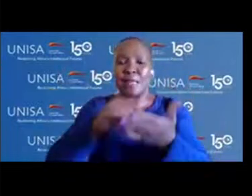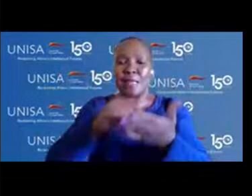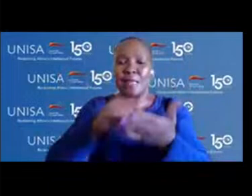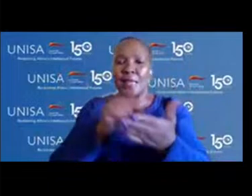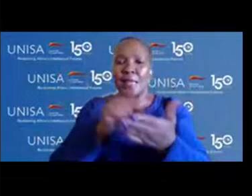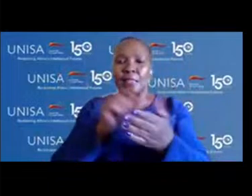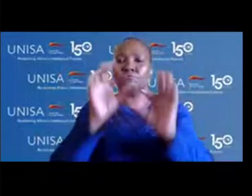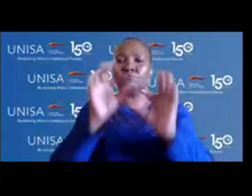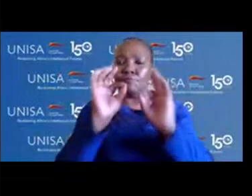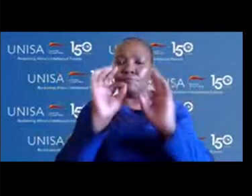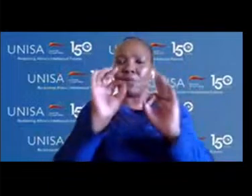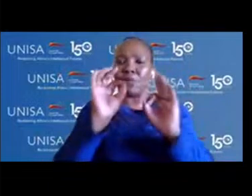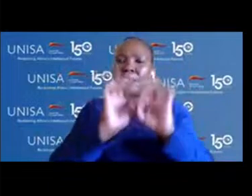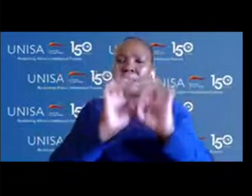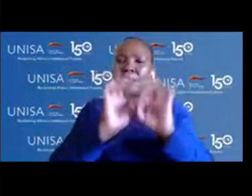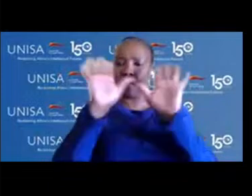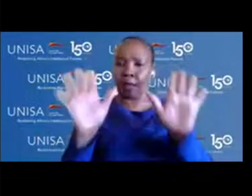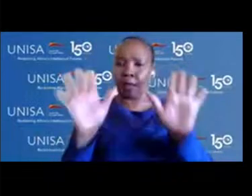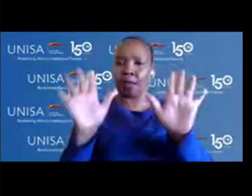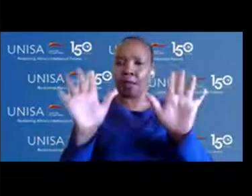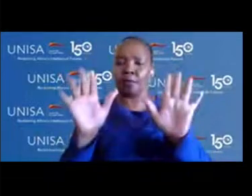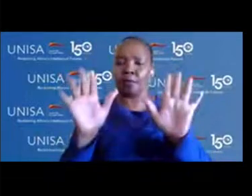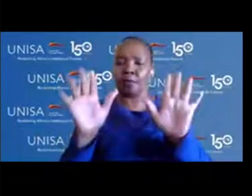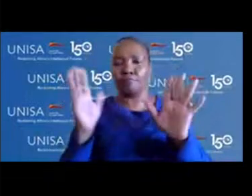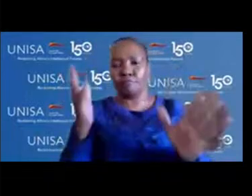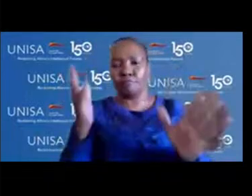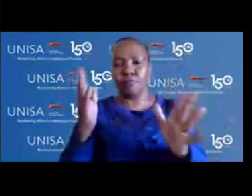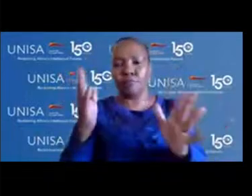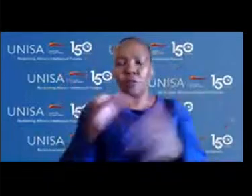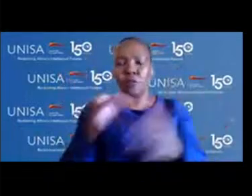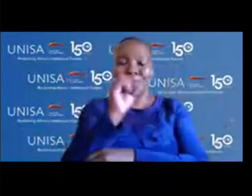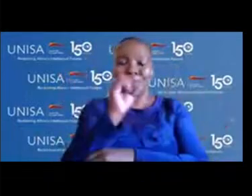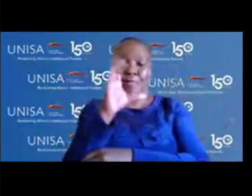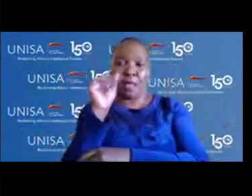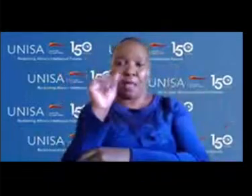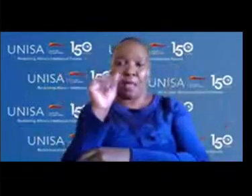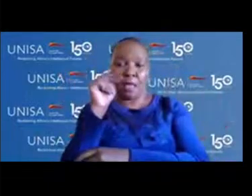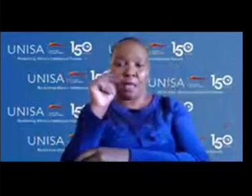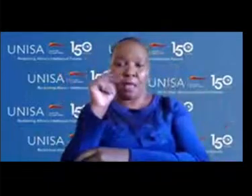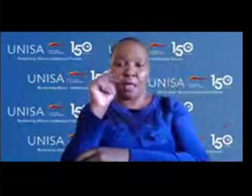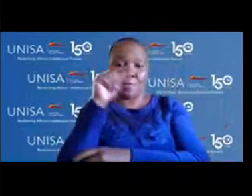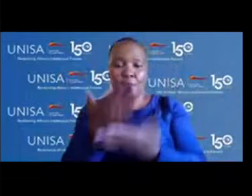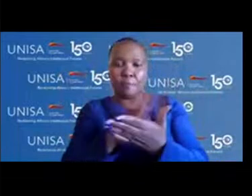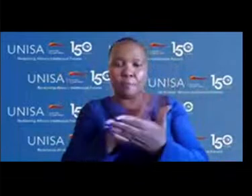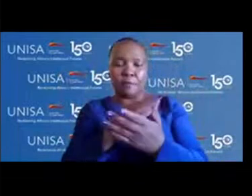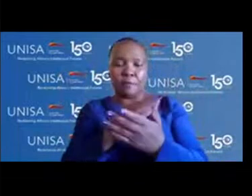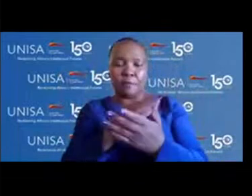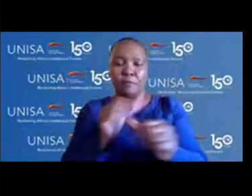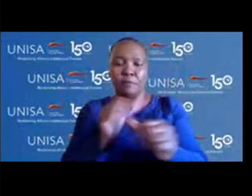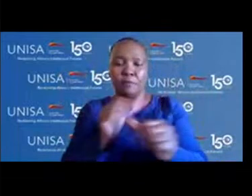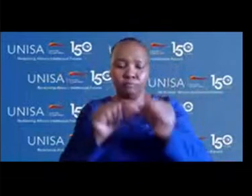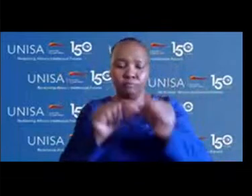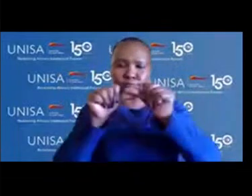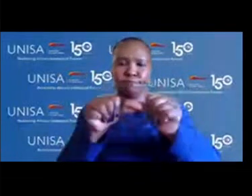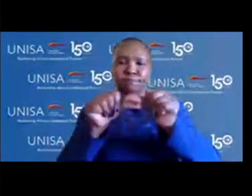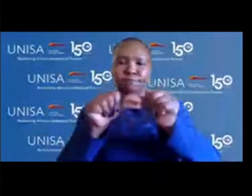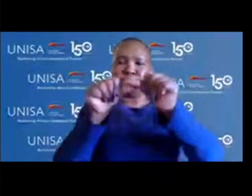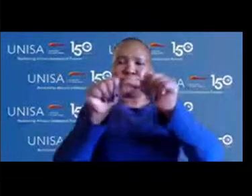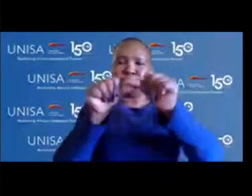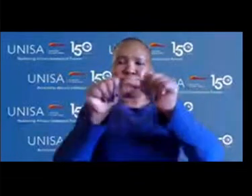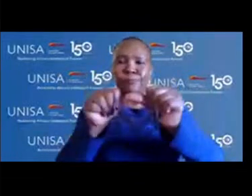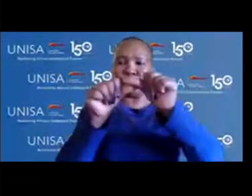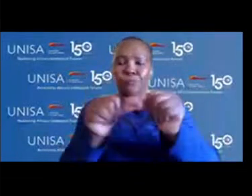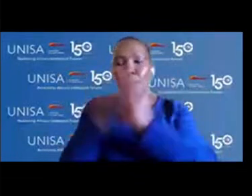and it's clear, and that you can scan the pages in order and upload as one document and not